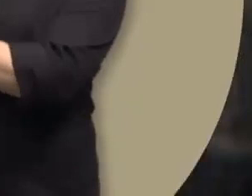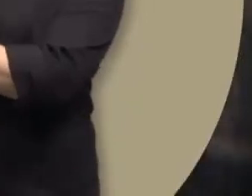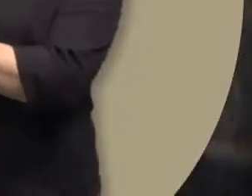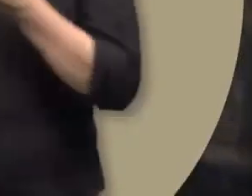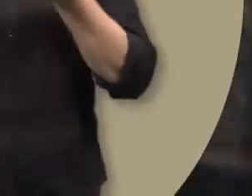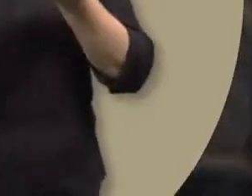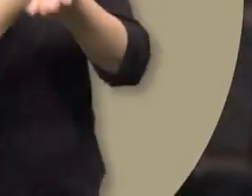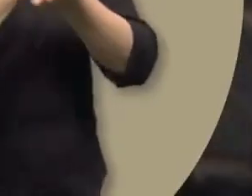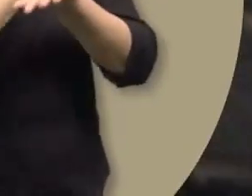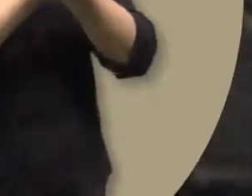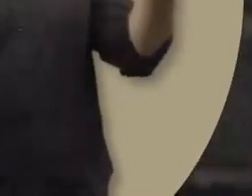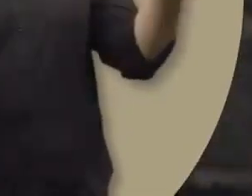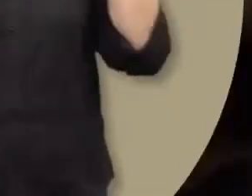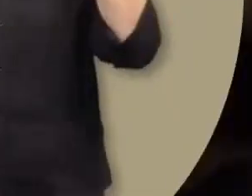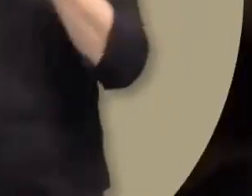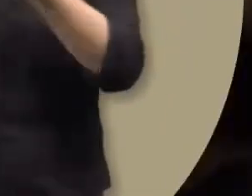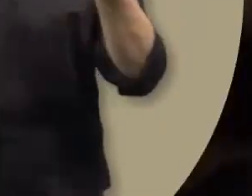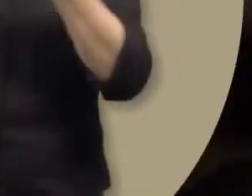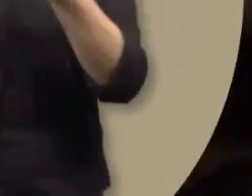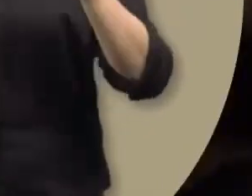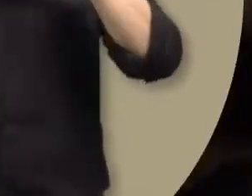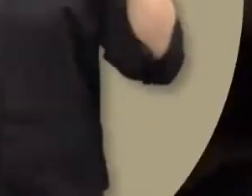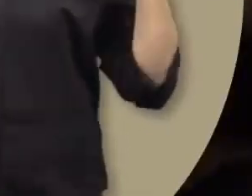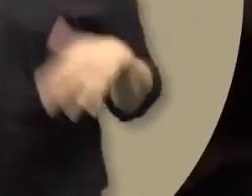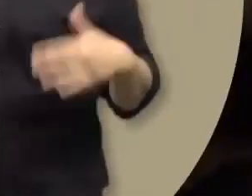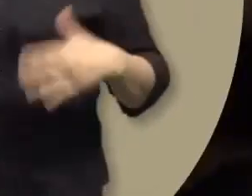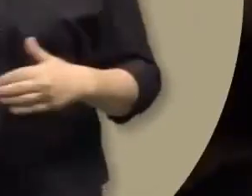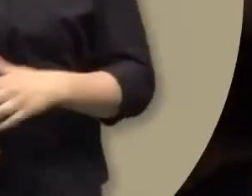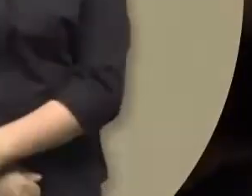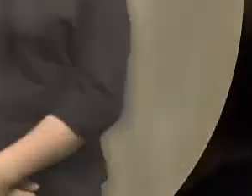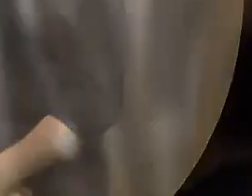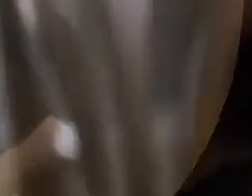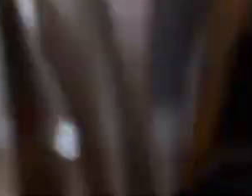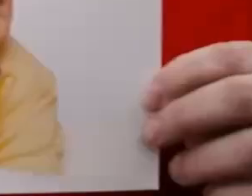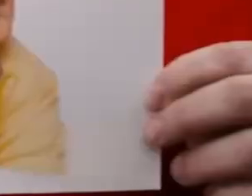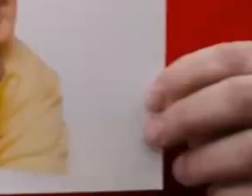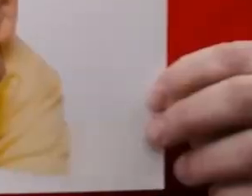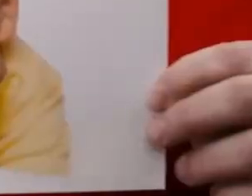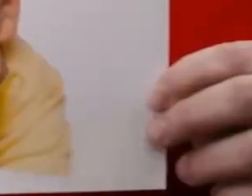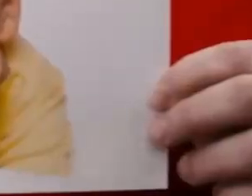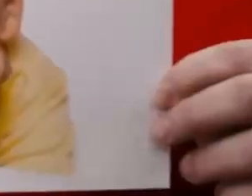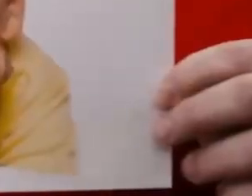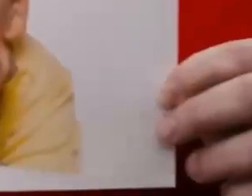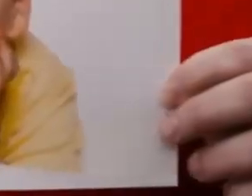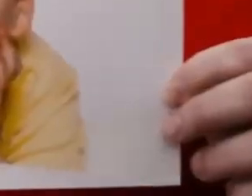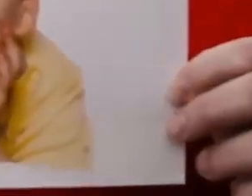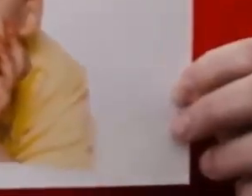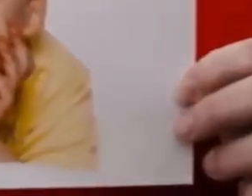in terms of Guillaume's special needs, and the information she provides makes a huge difference.